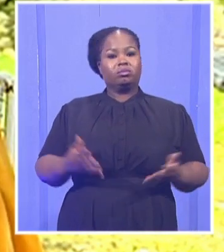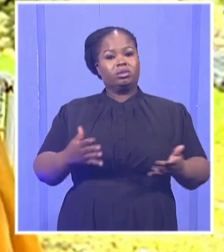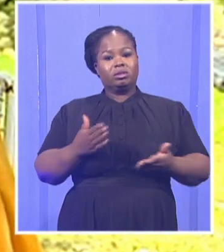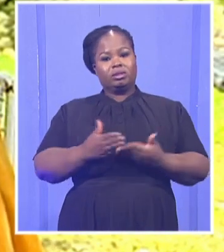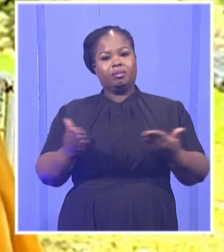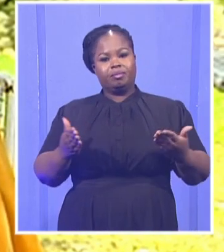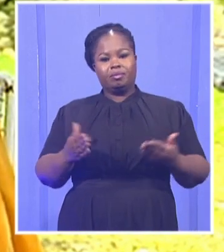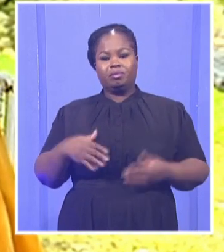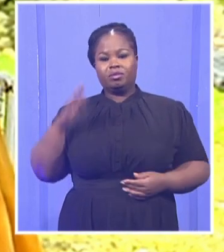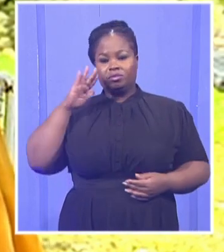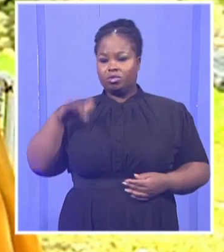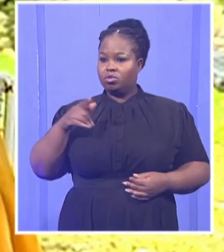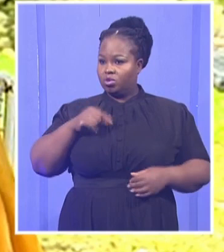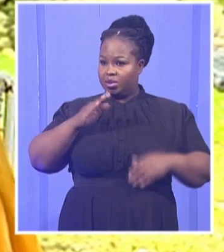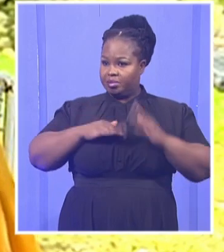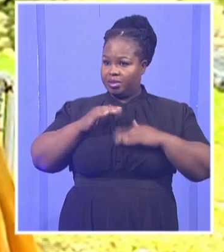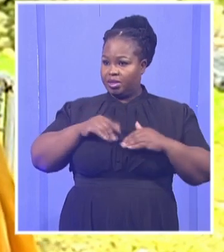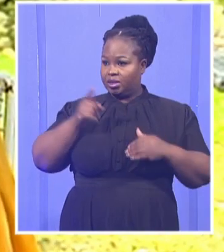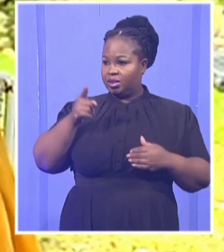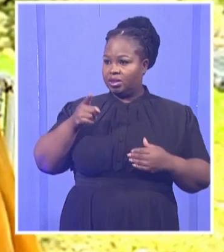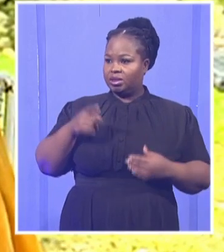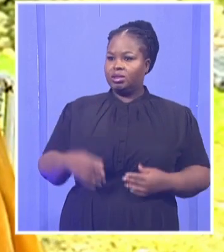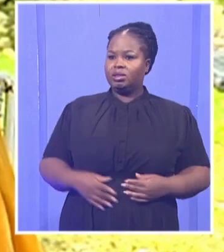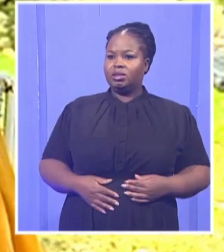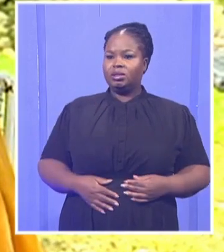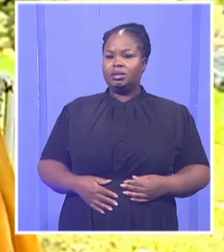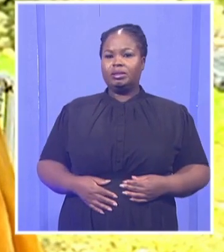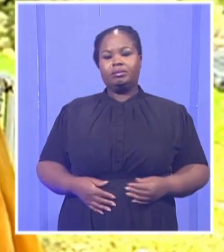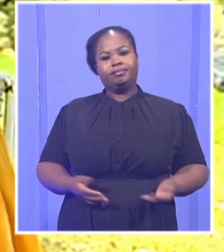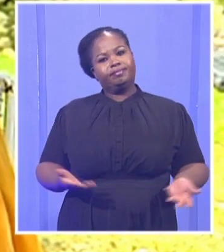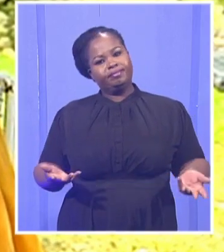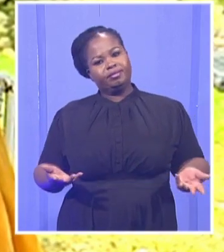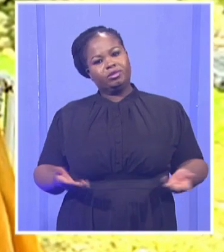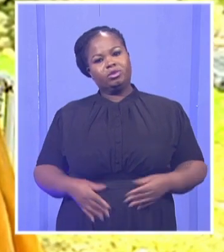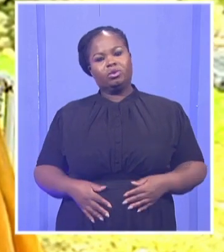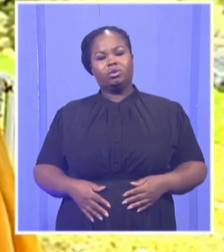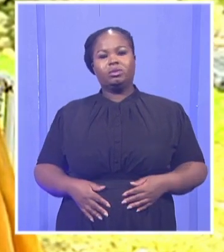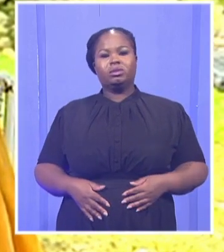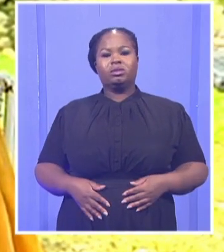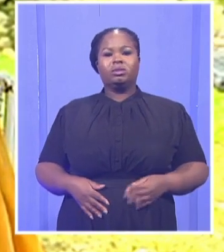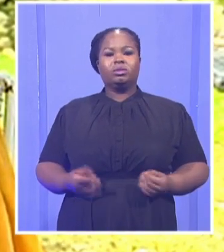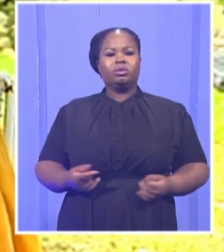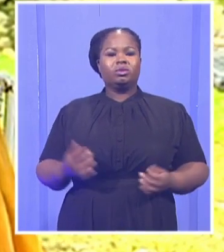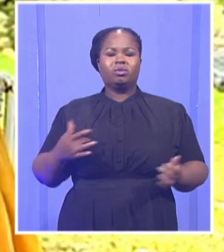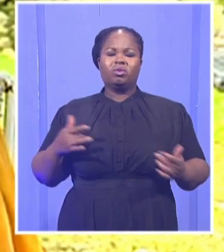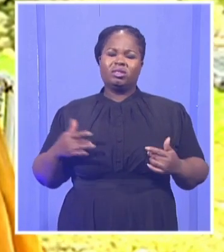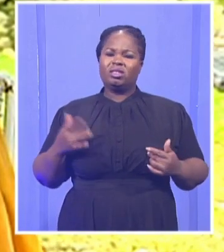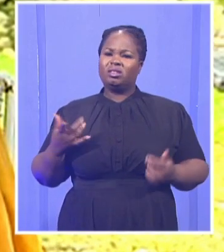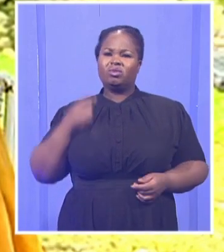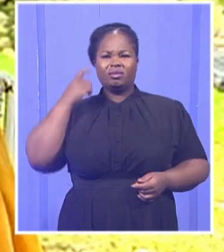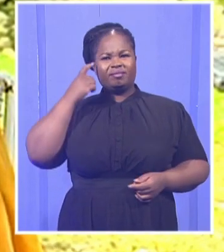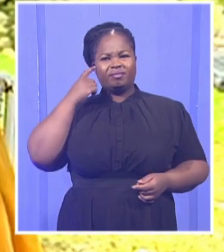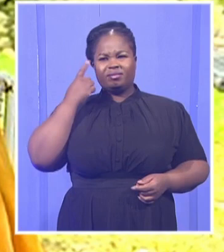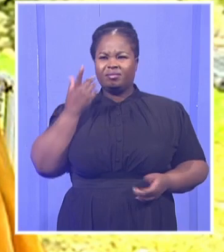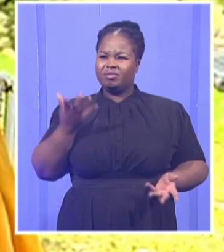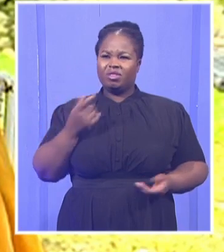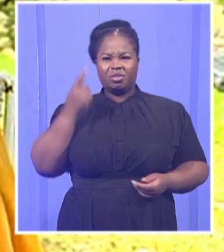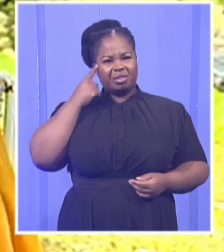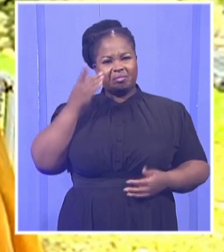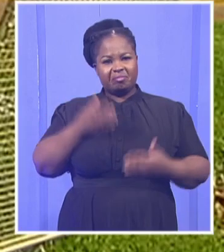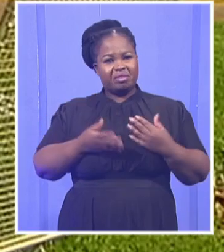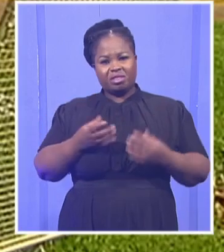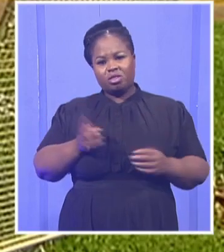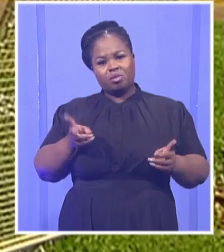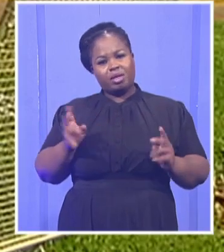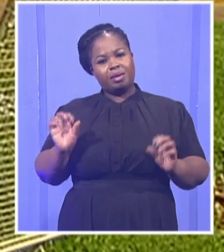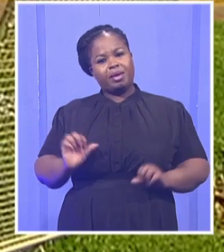in the residents in this big building. So it is disconcerting, and we're just wondering whether it will ever become normal